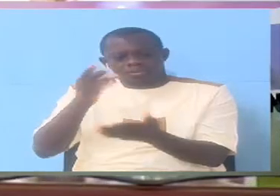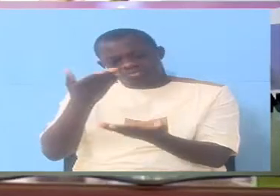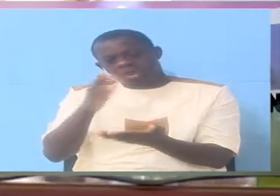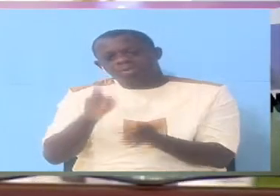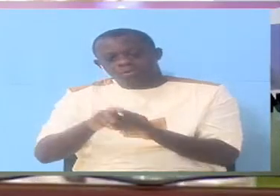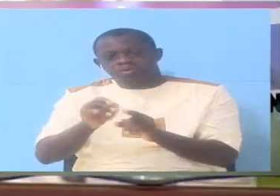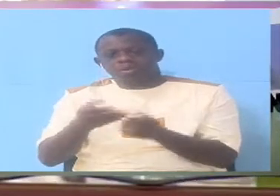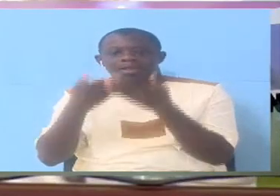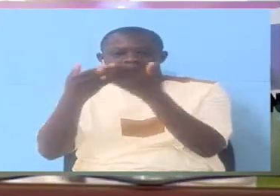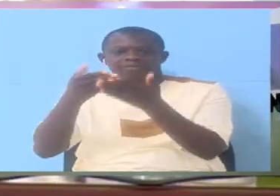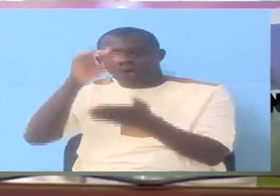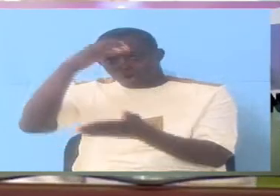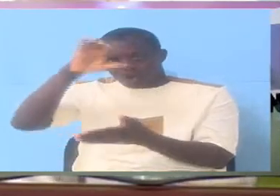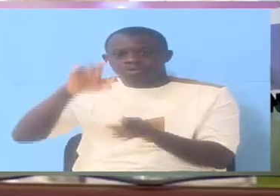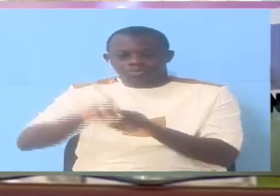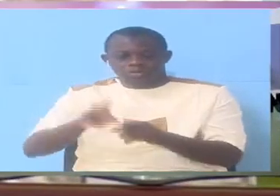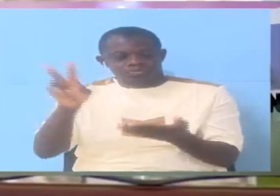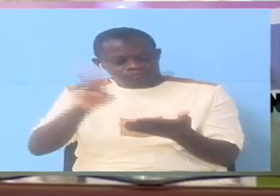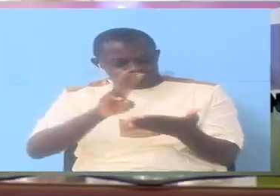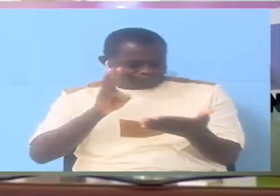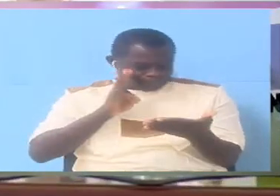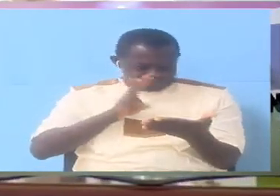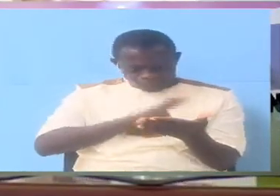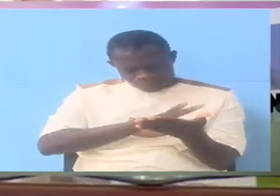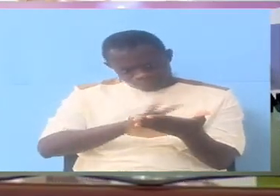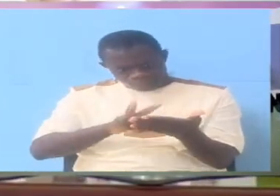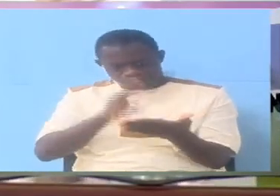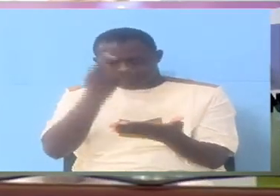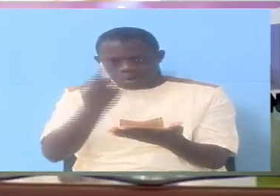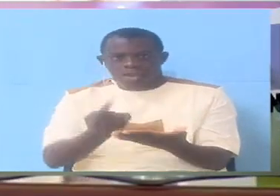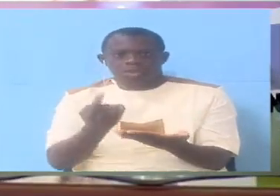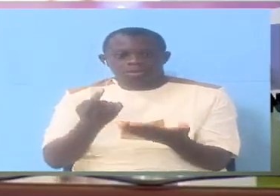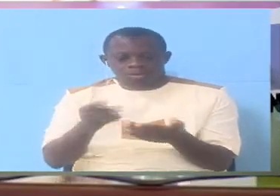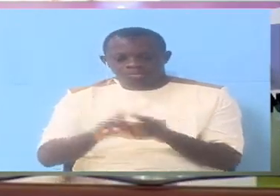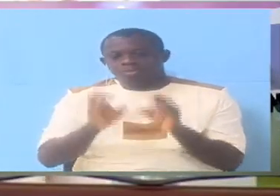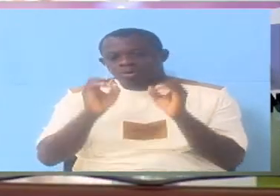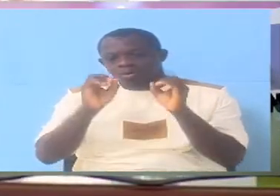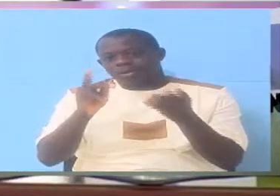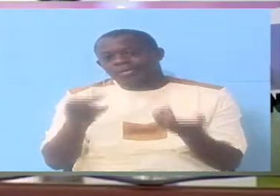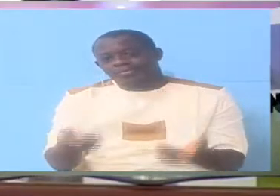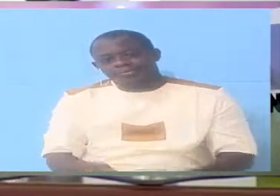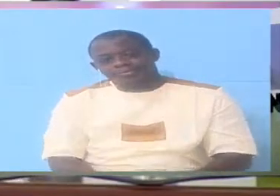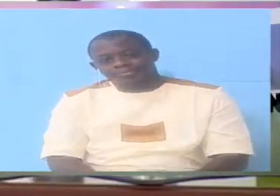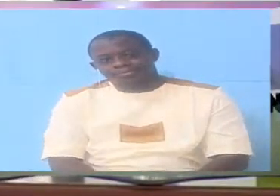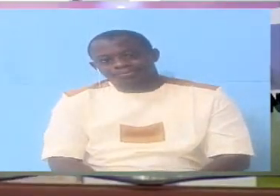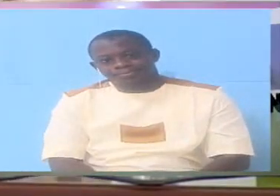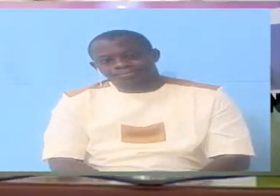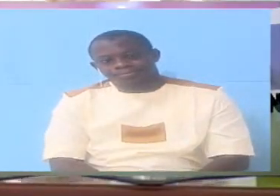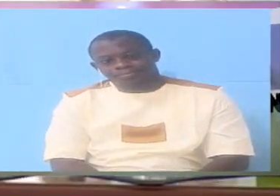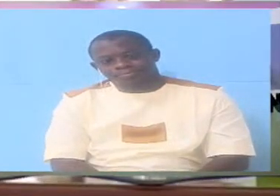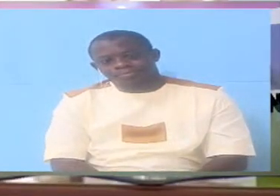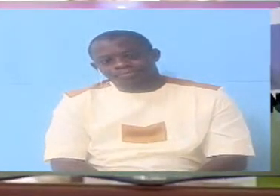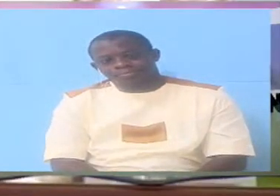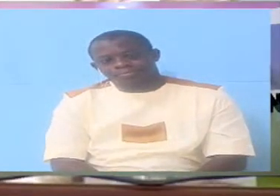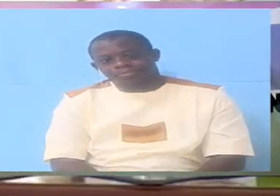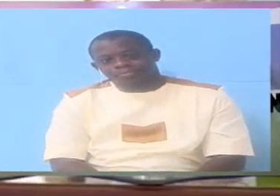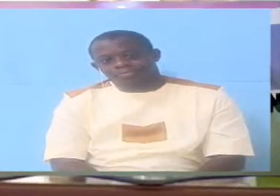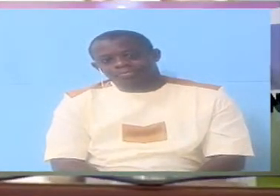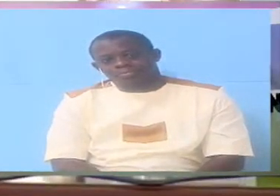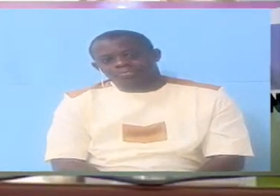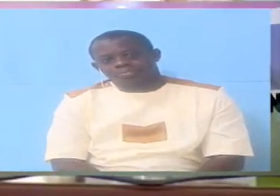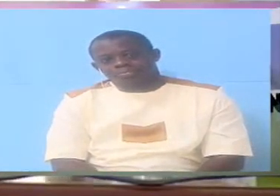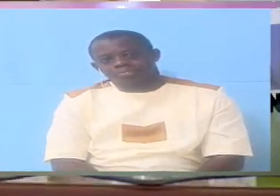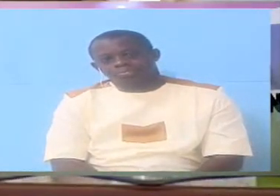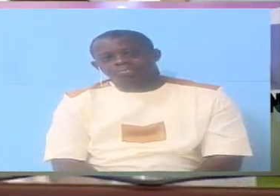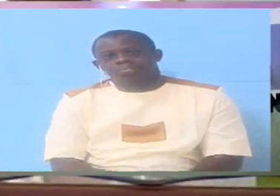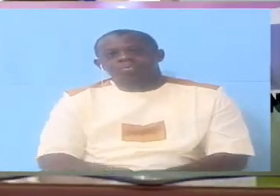to commissioners if you don't to see mind. it. Yeah, let the commissioners see. So you. Okay, thank you. You can bring it down. This is just